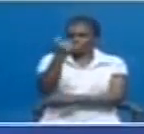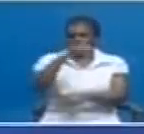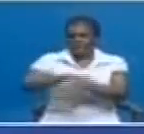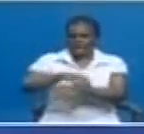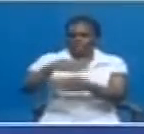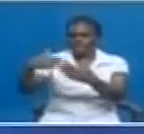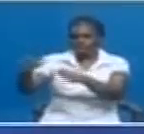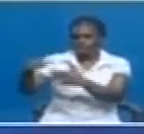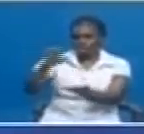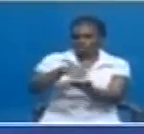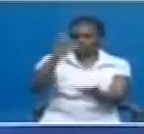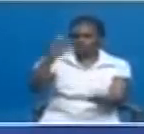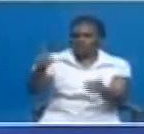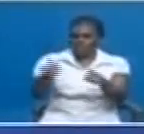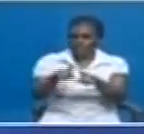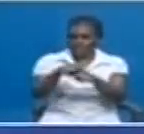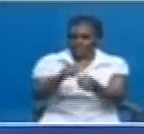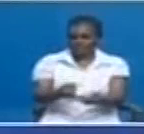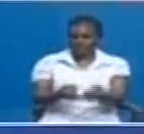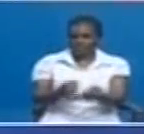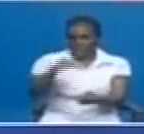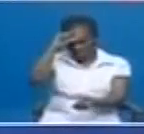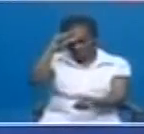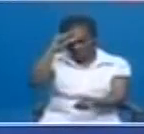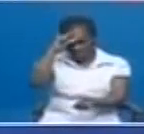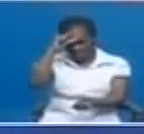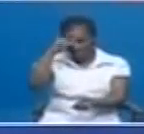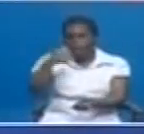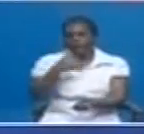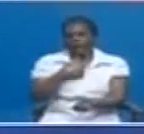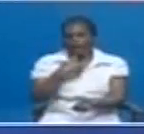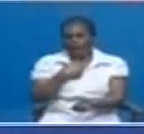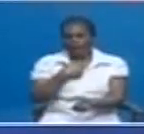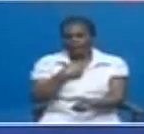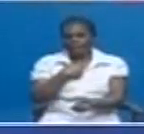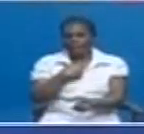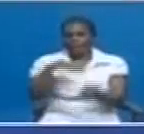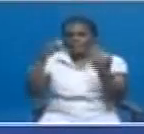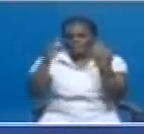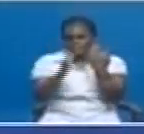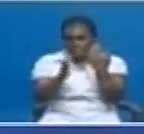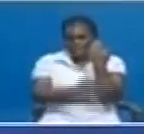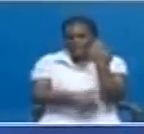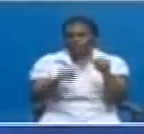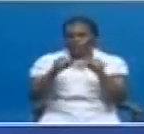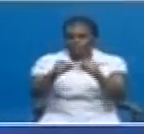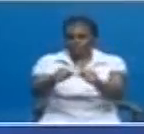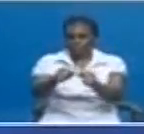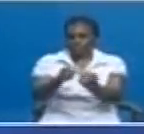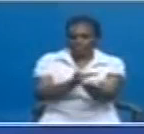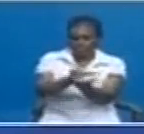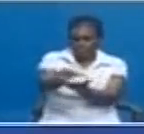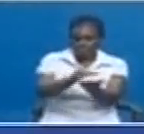debt. In regards to the bailout issue, I think the government is setting a bad precedent in general by bailing